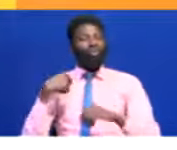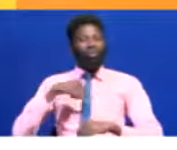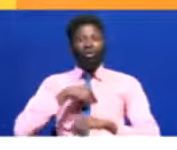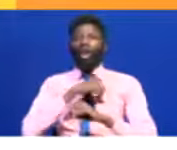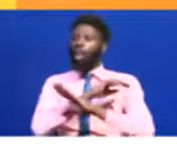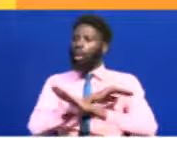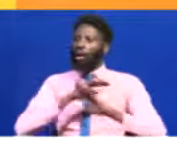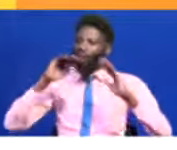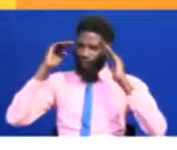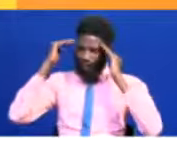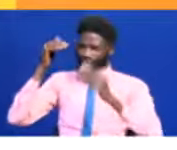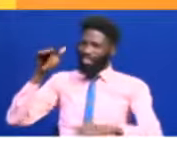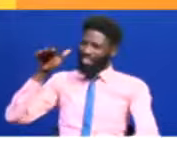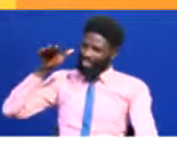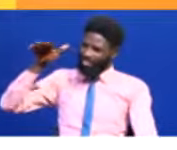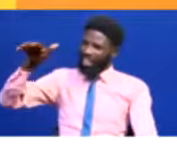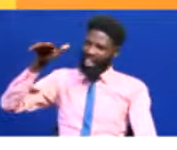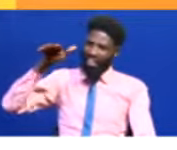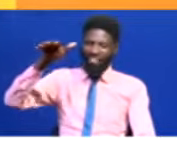and effort to the rural